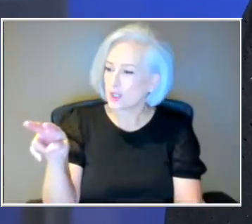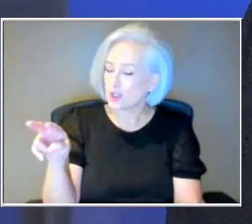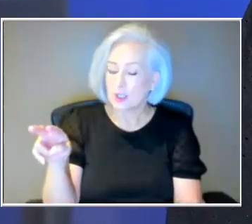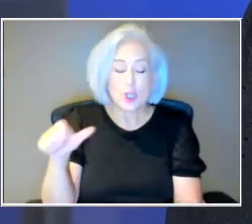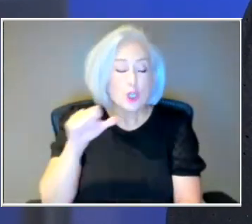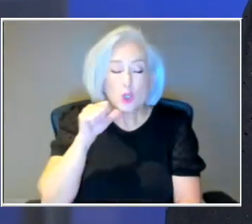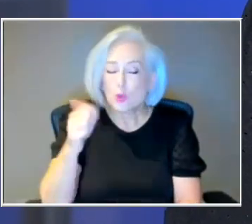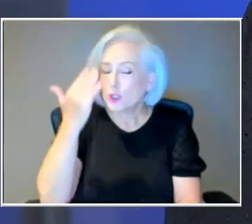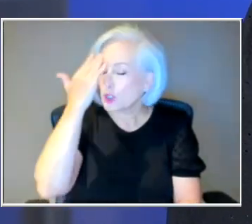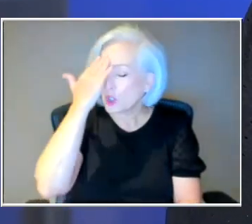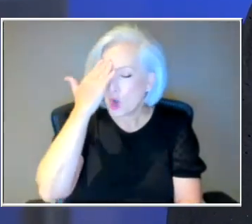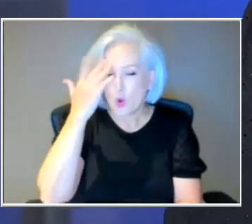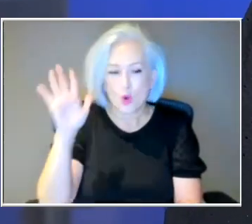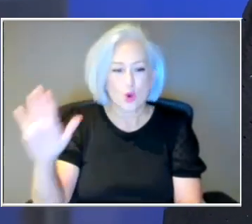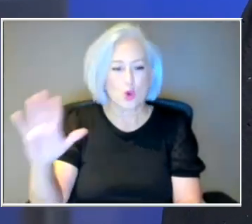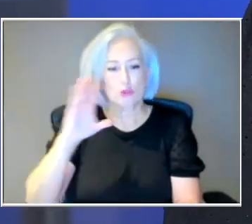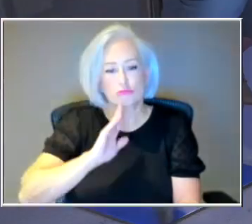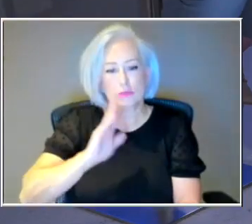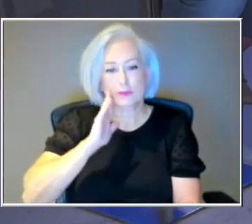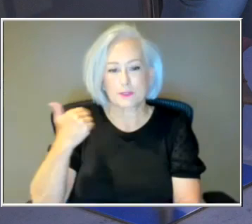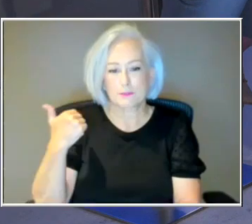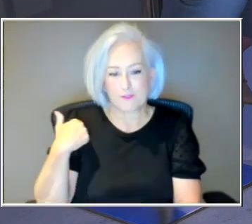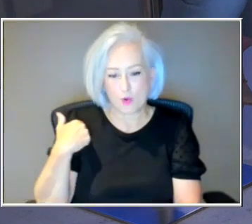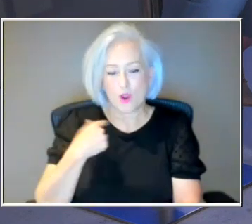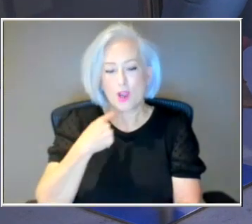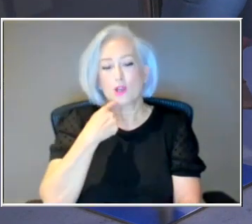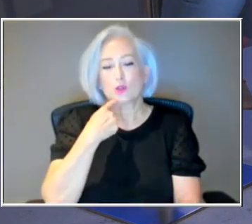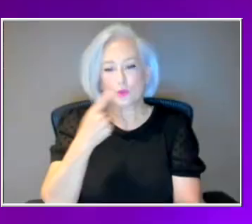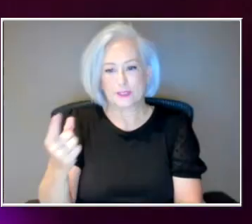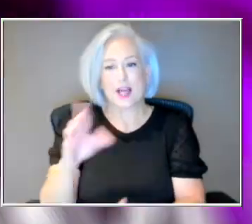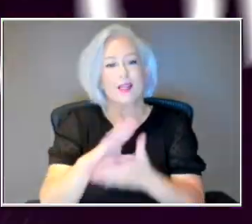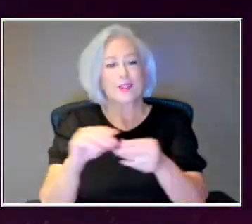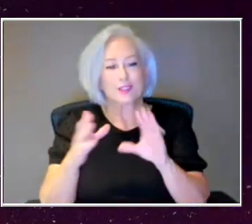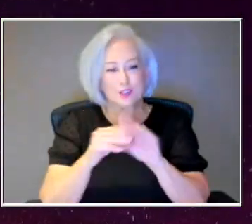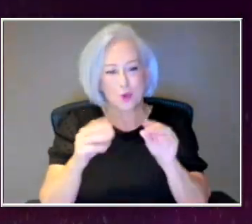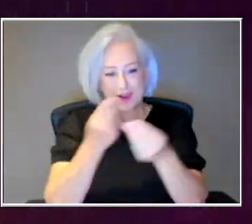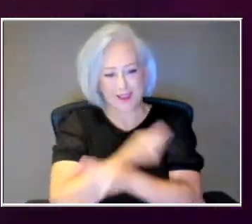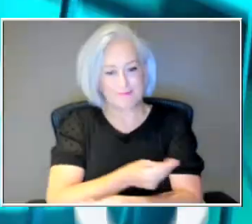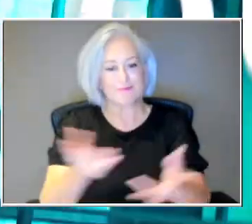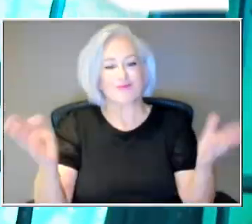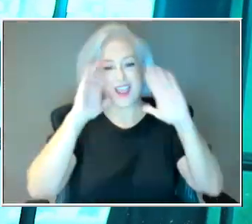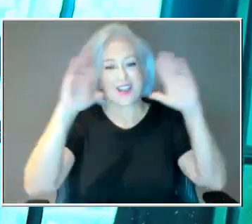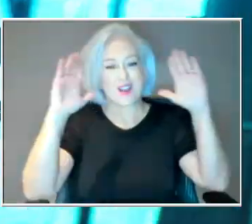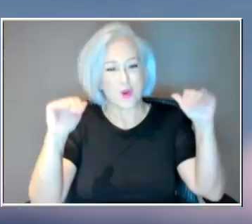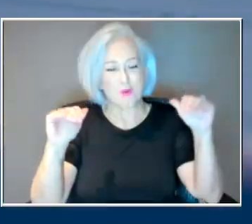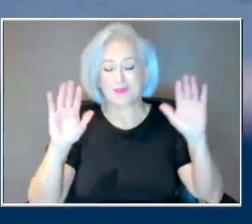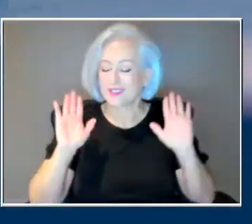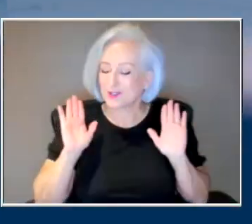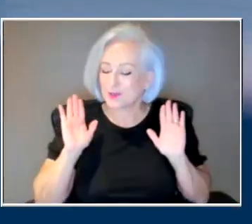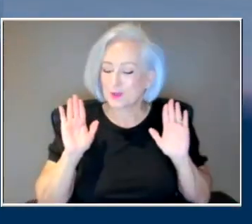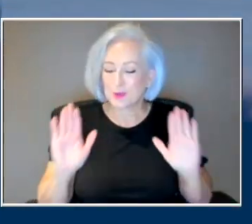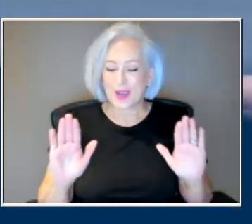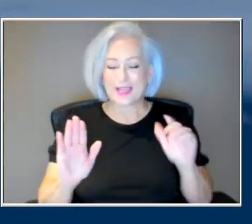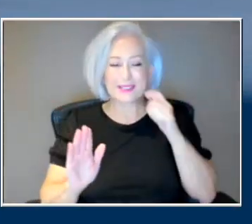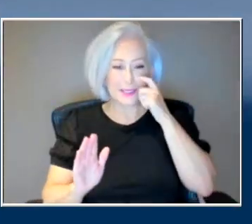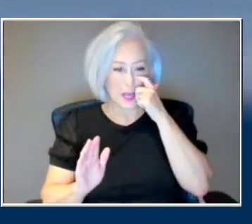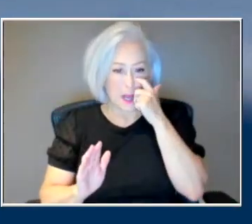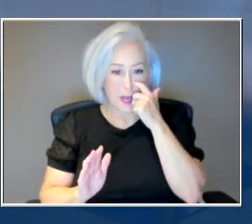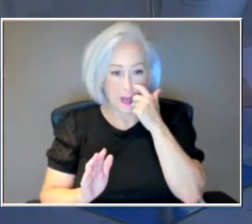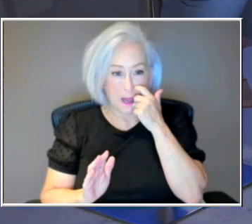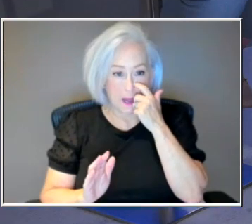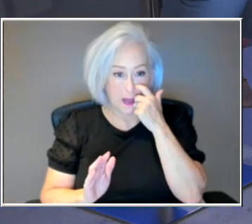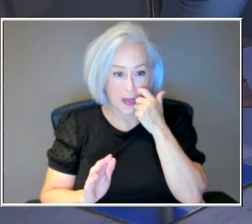story and give that hope is great. Well, let's get to a few questions from our viewers this morning. This is a good one. Stu wants to know, what's the difference